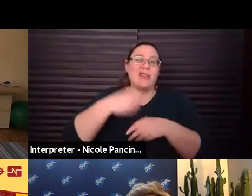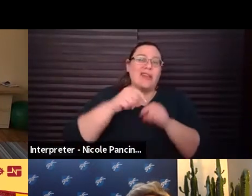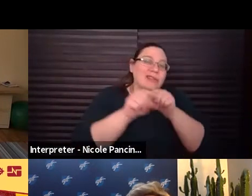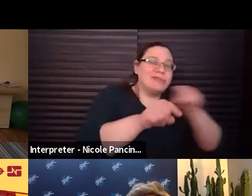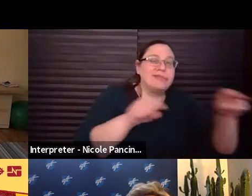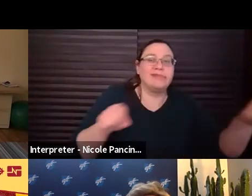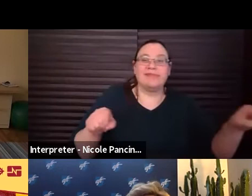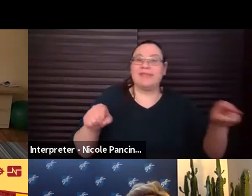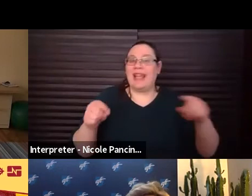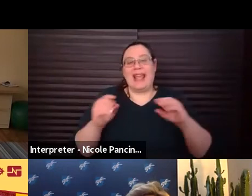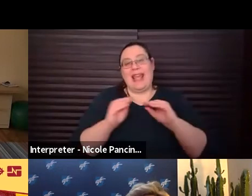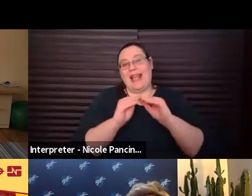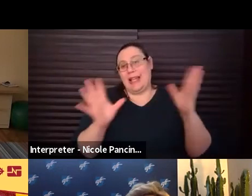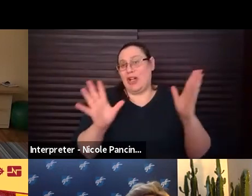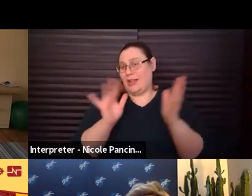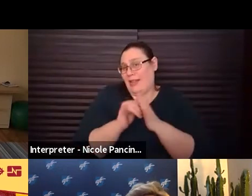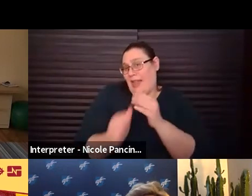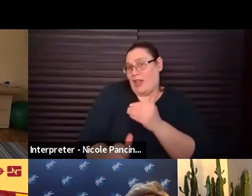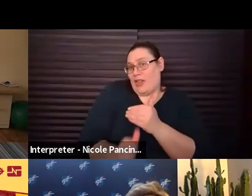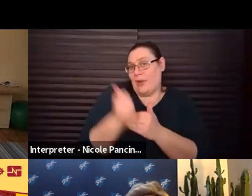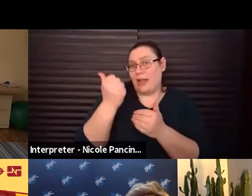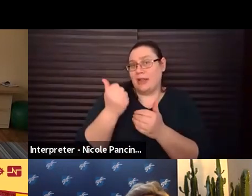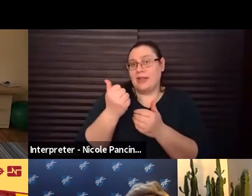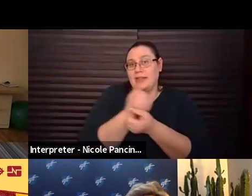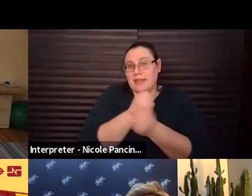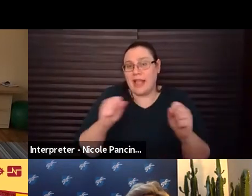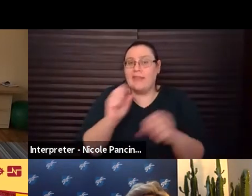this clearly would threaten safe patient care